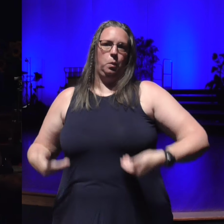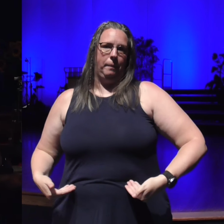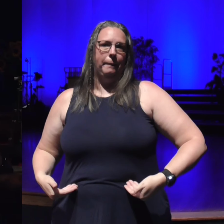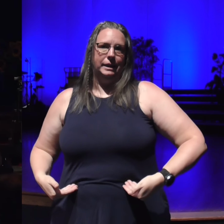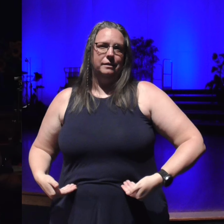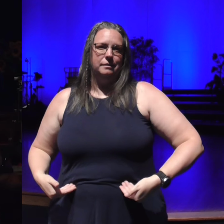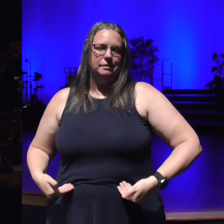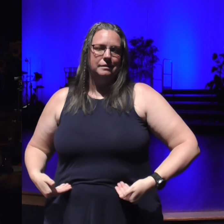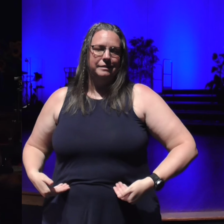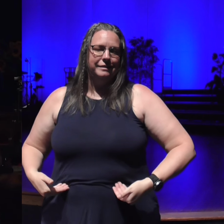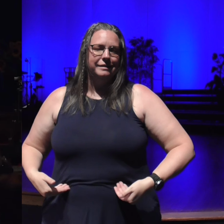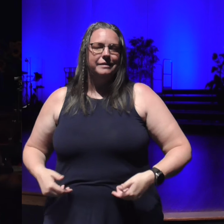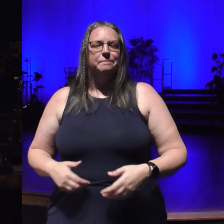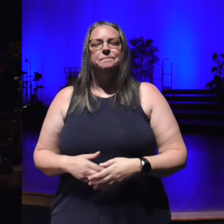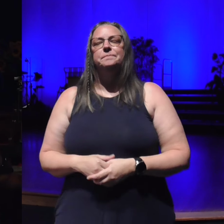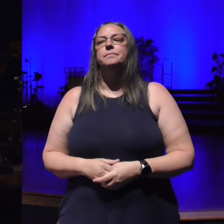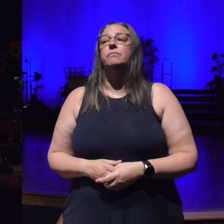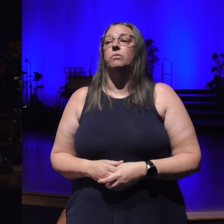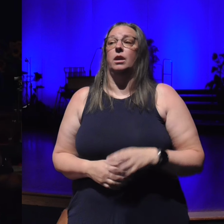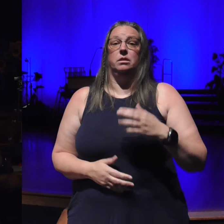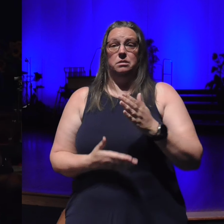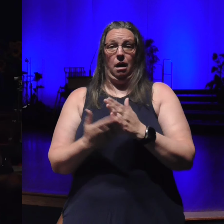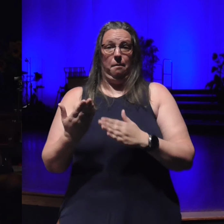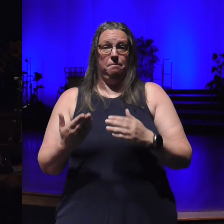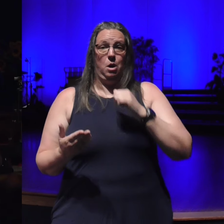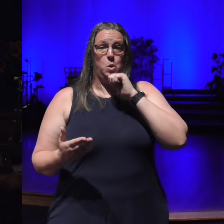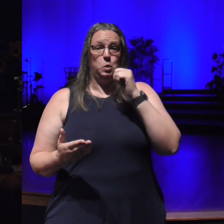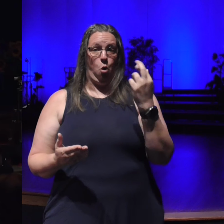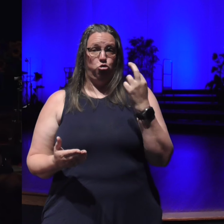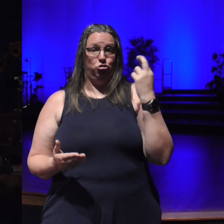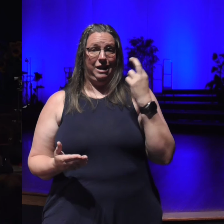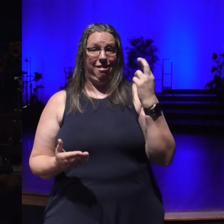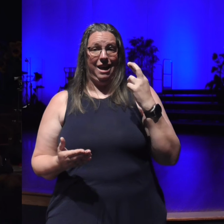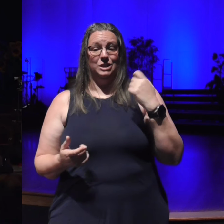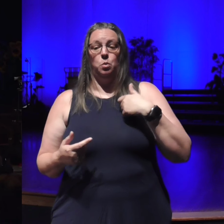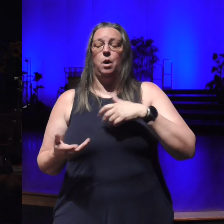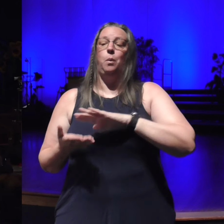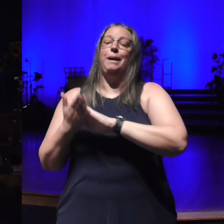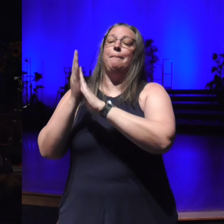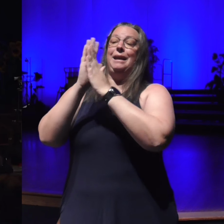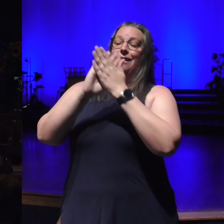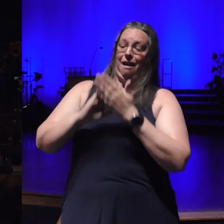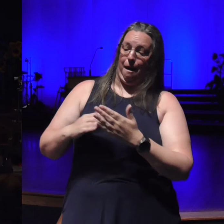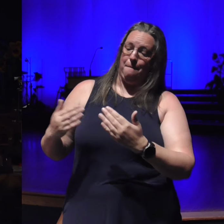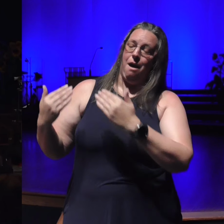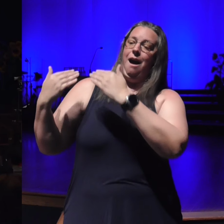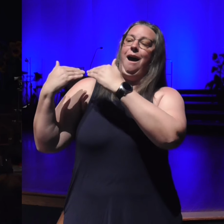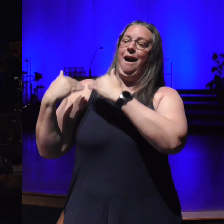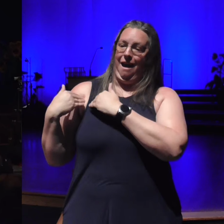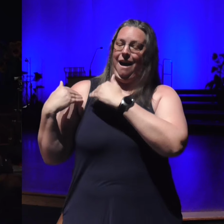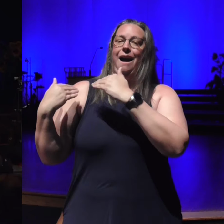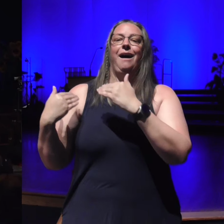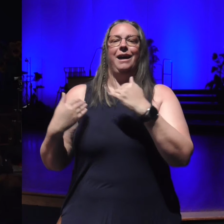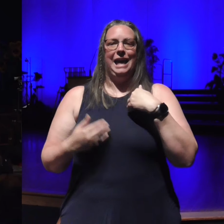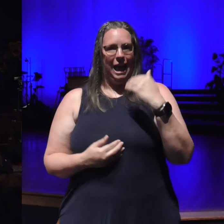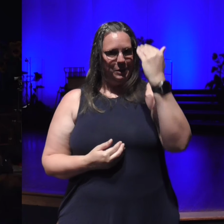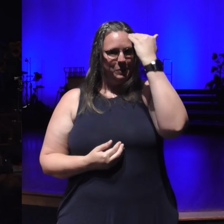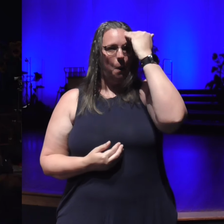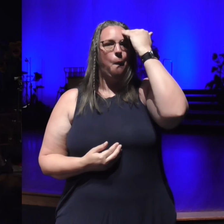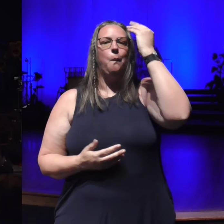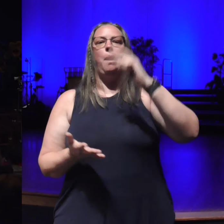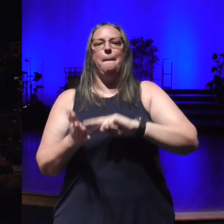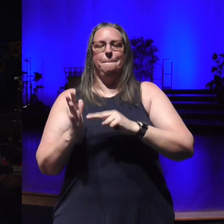sometimes not realizing that becoming that is the very key to getting where in our heart we know we are meant to